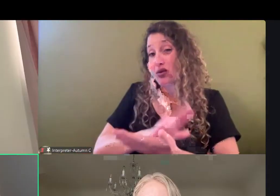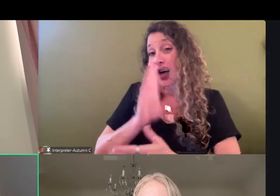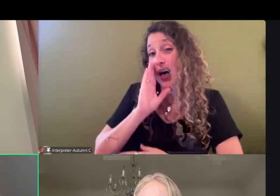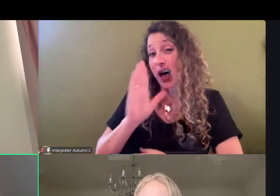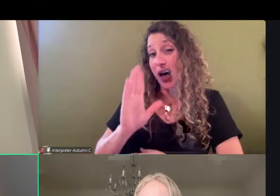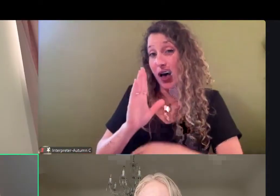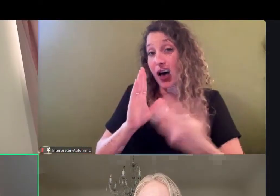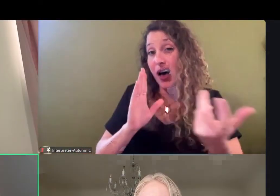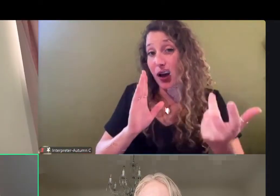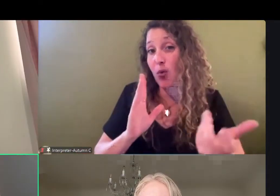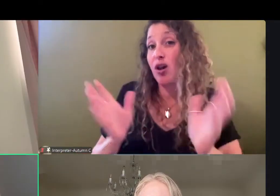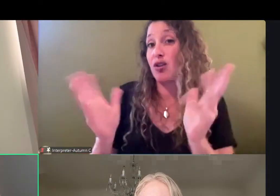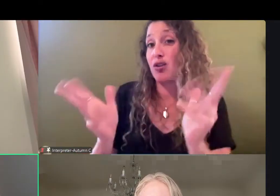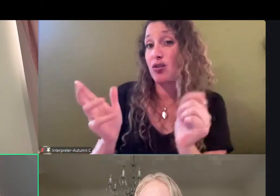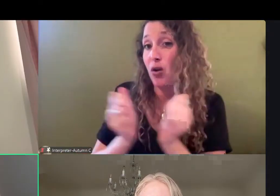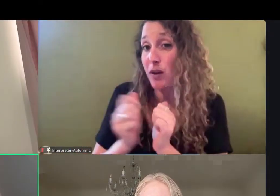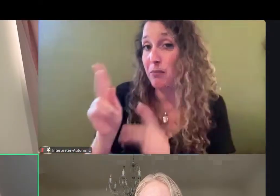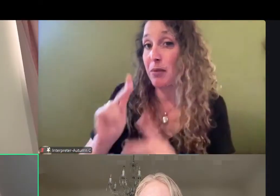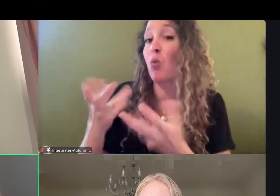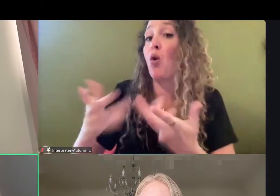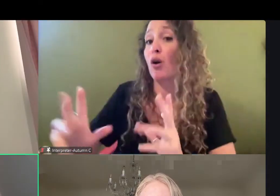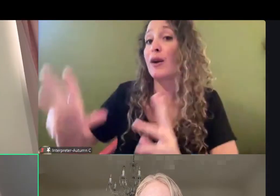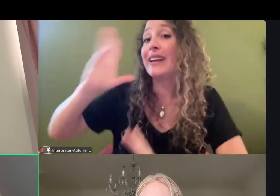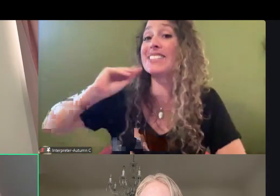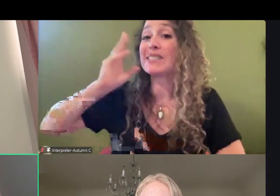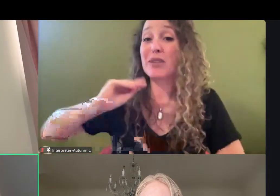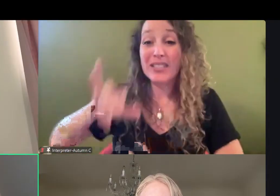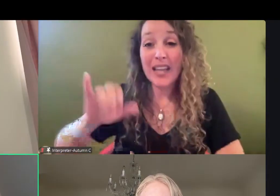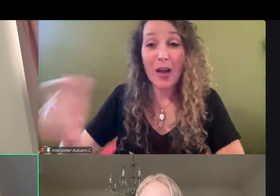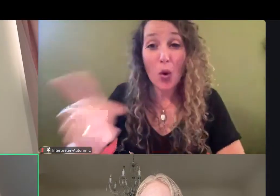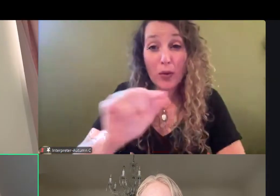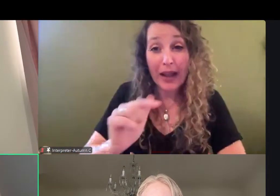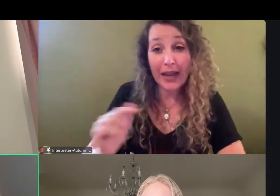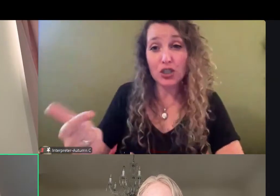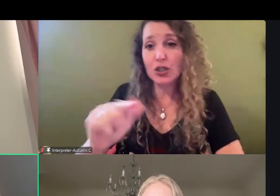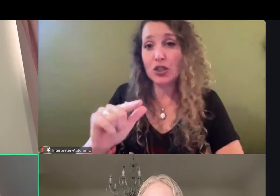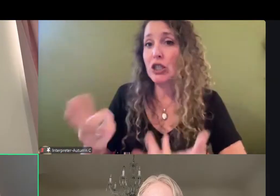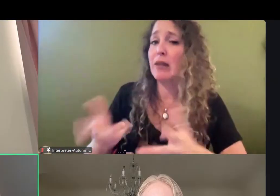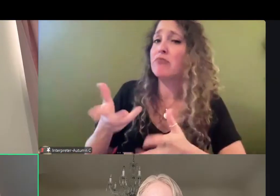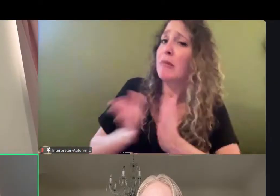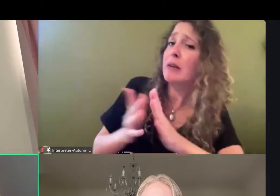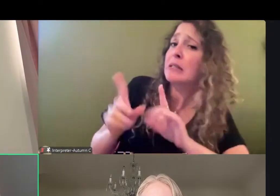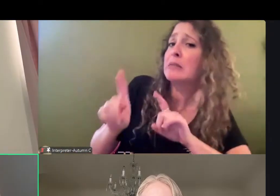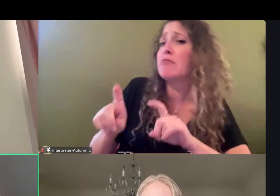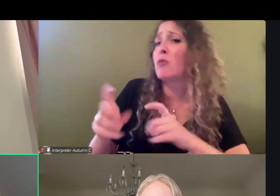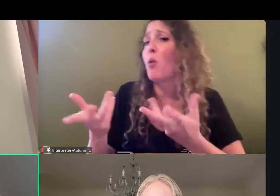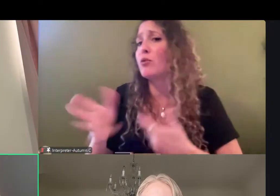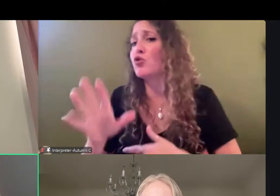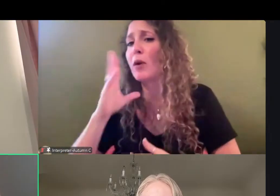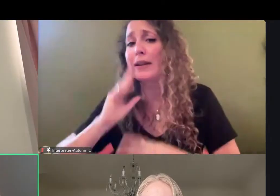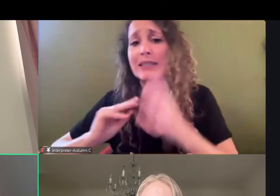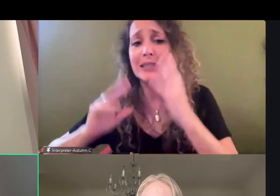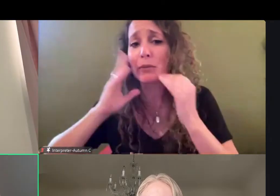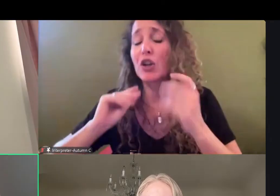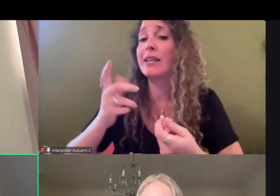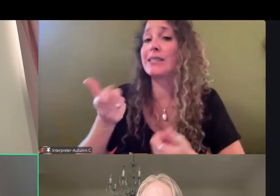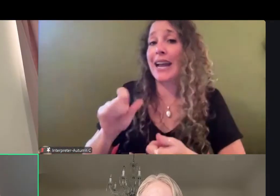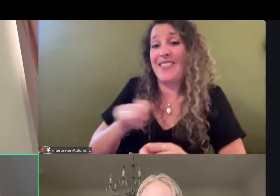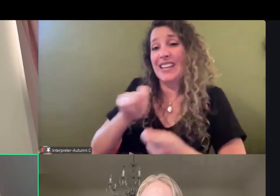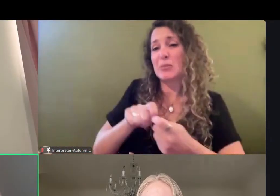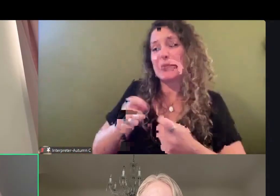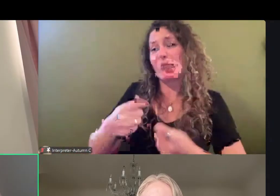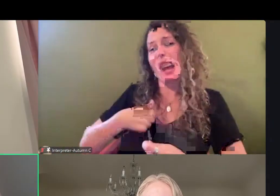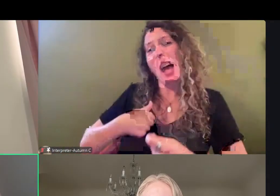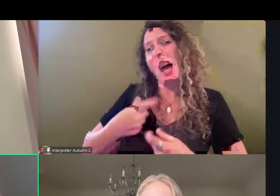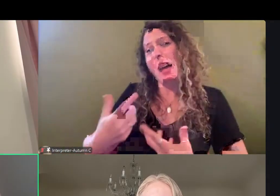particular rotation and talk to them about what it was like, what certain experiences were, and was there anything in particular that I was